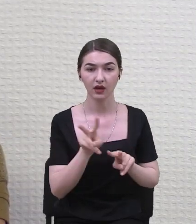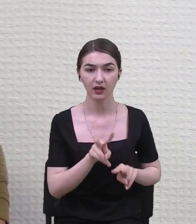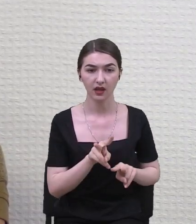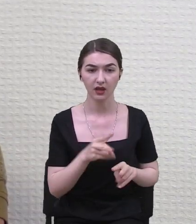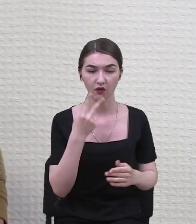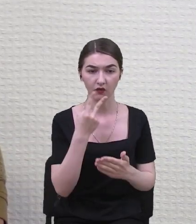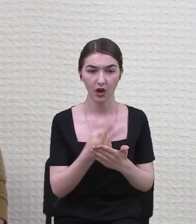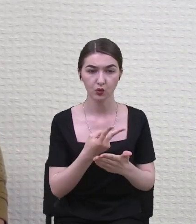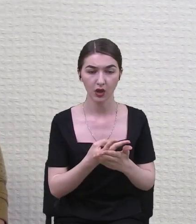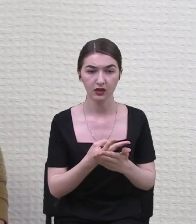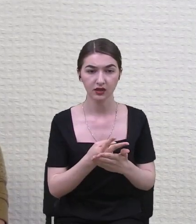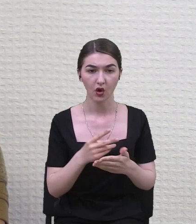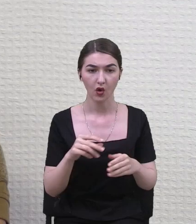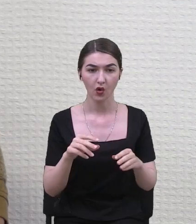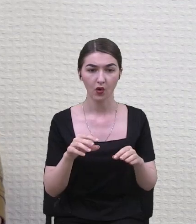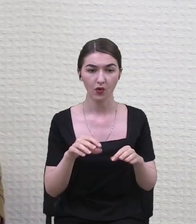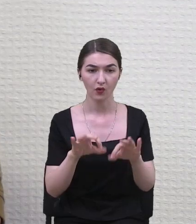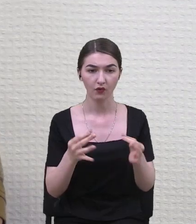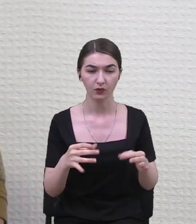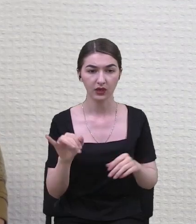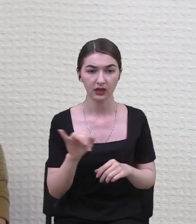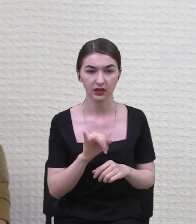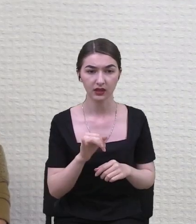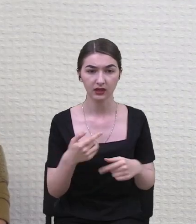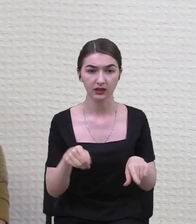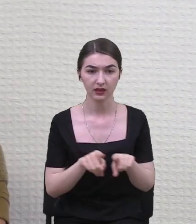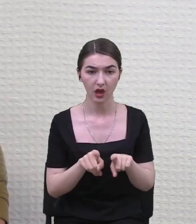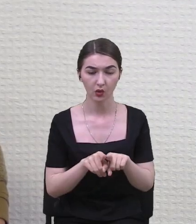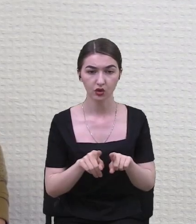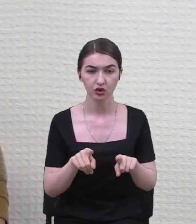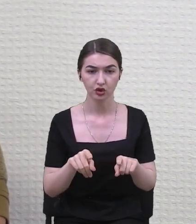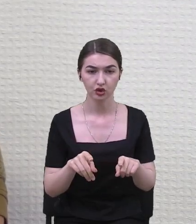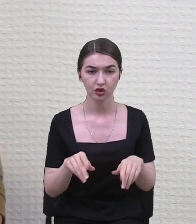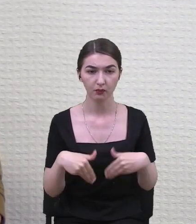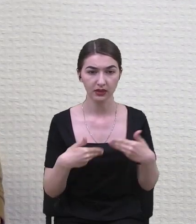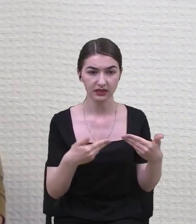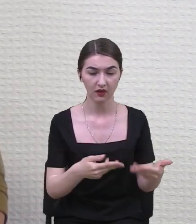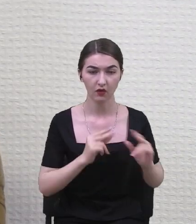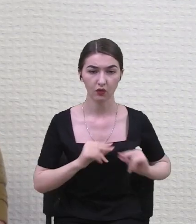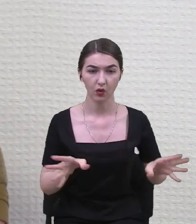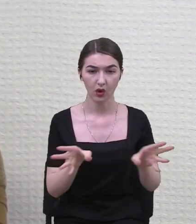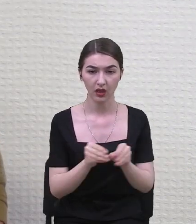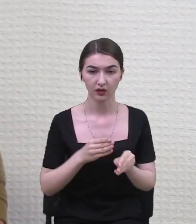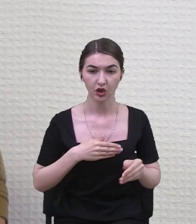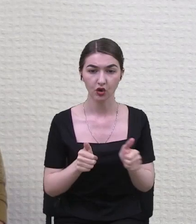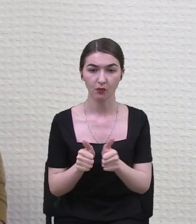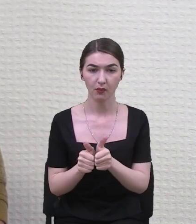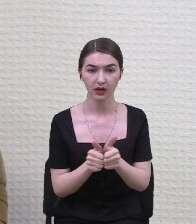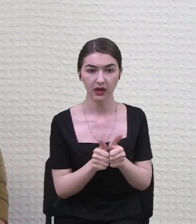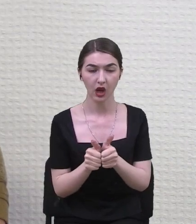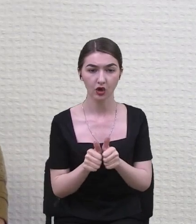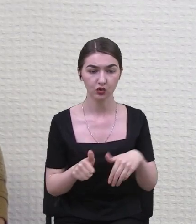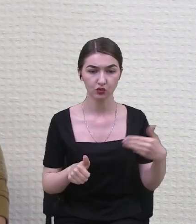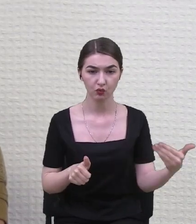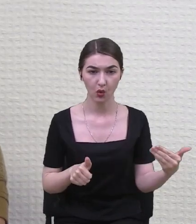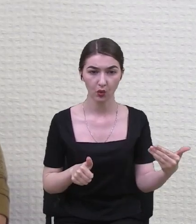I also introduced my colleague and our partner from Ukrainian Agricultural Council to highlight